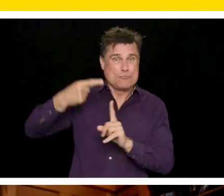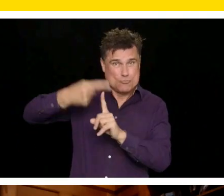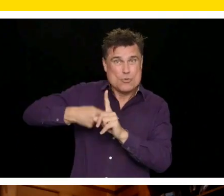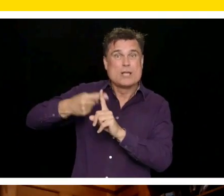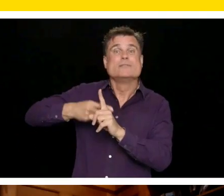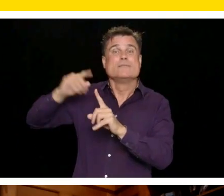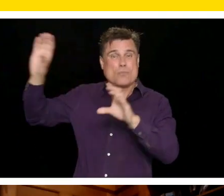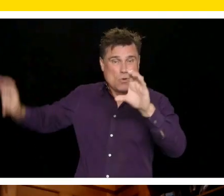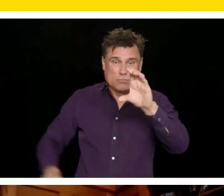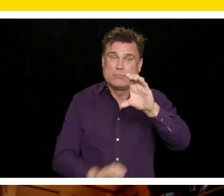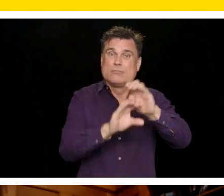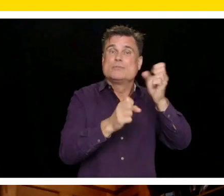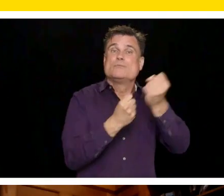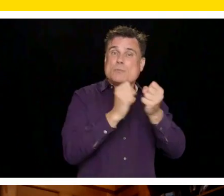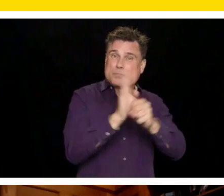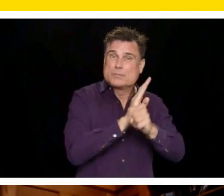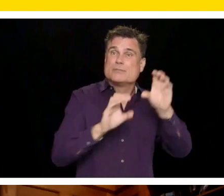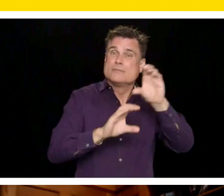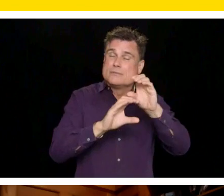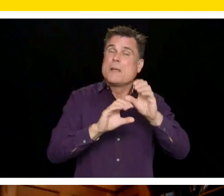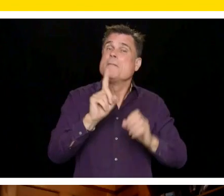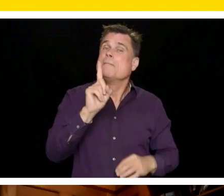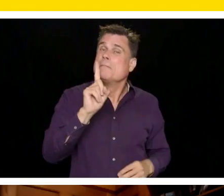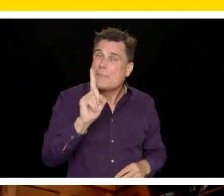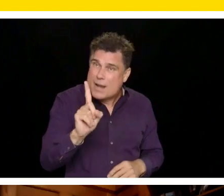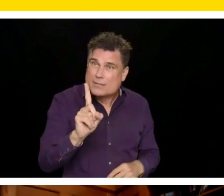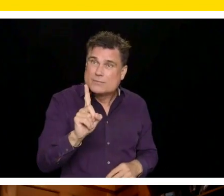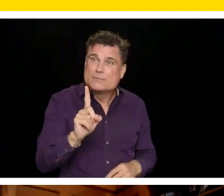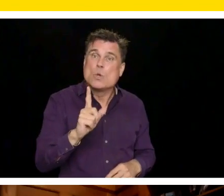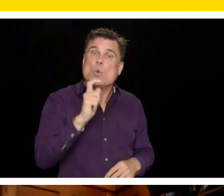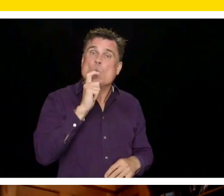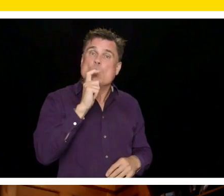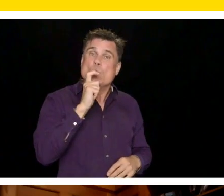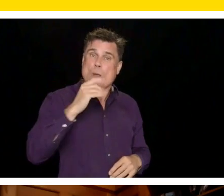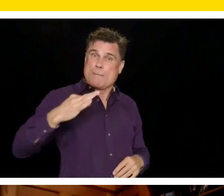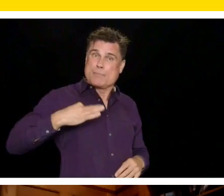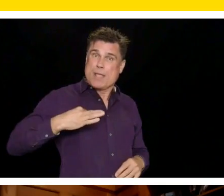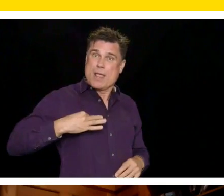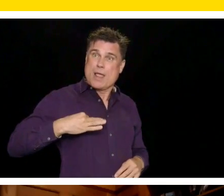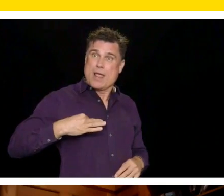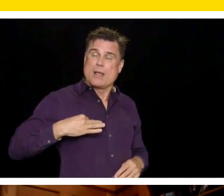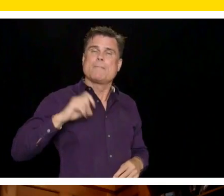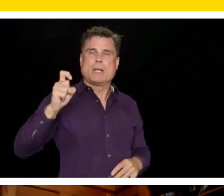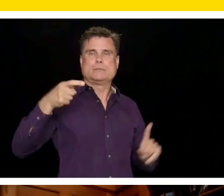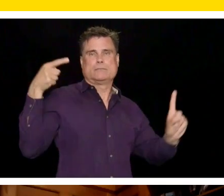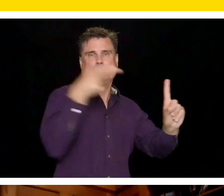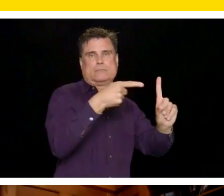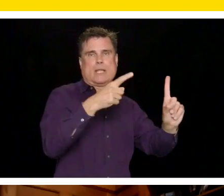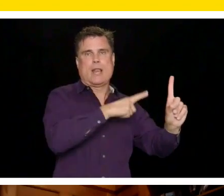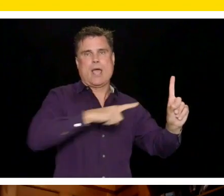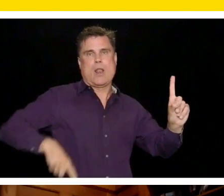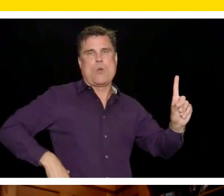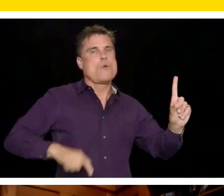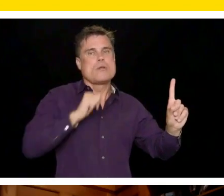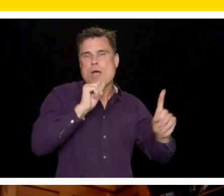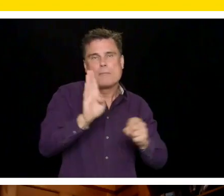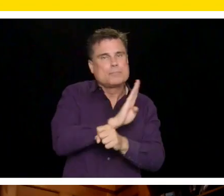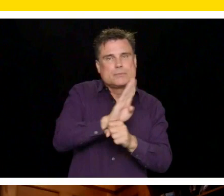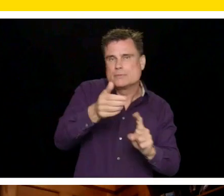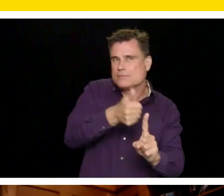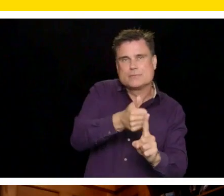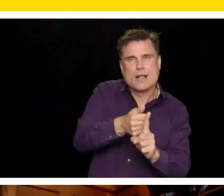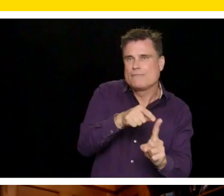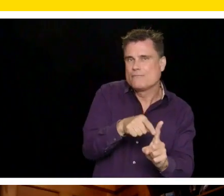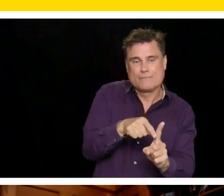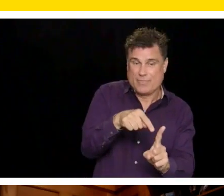or no option for a tenant-led application was going to result in a very low uptake of this